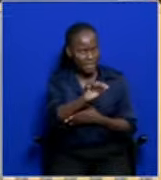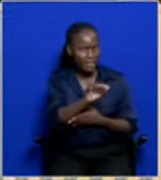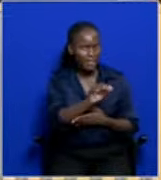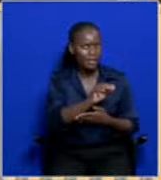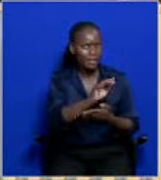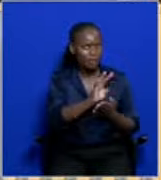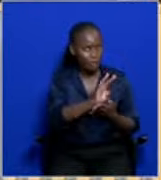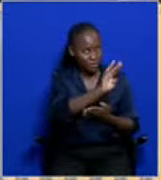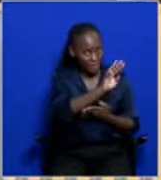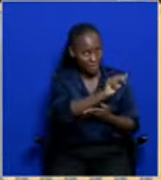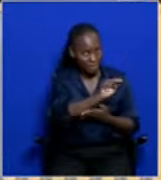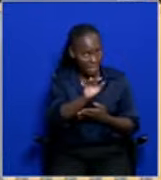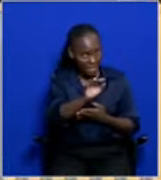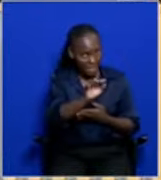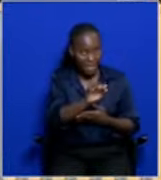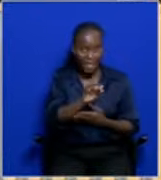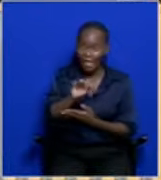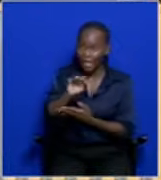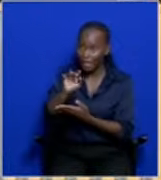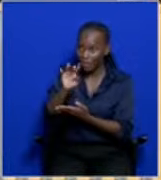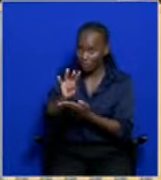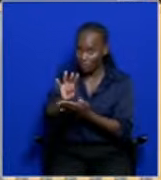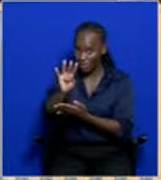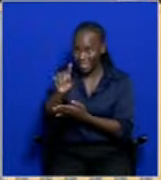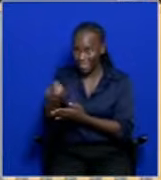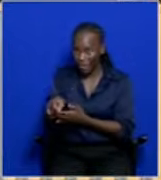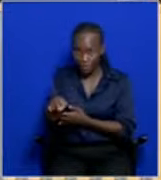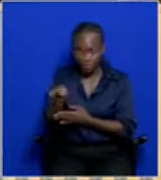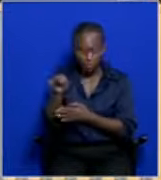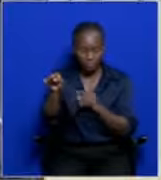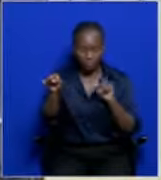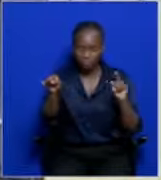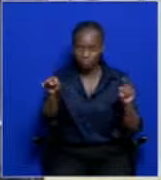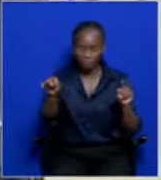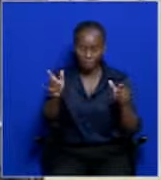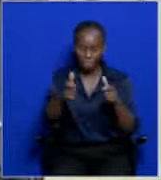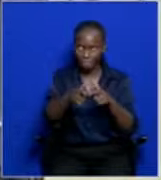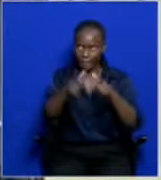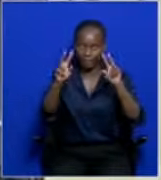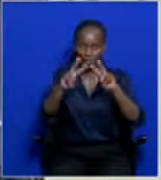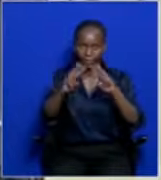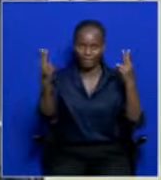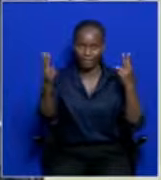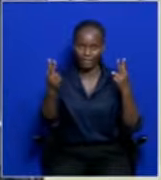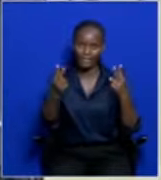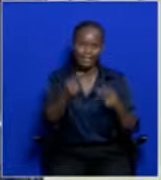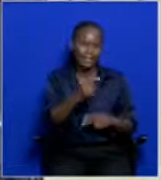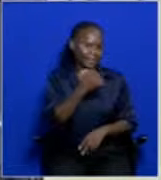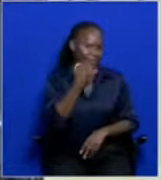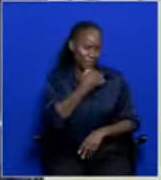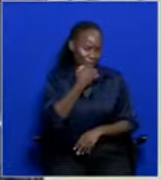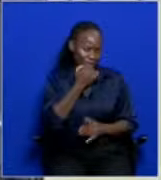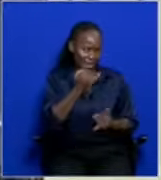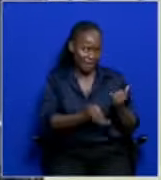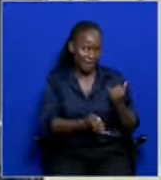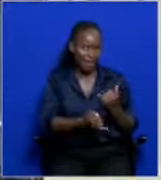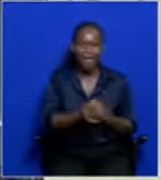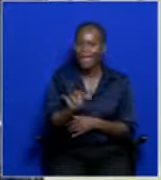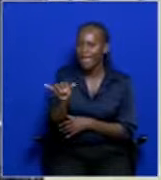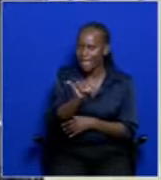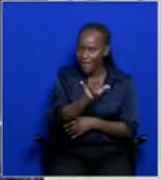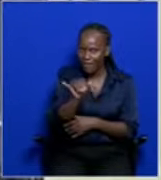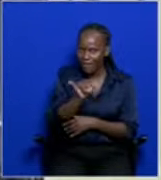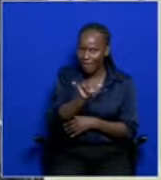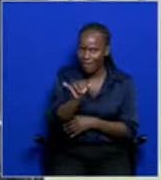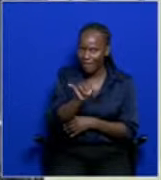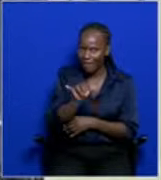and 14,000 rand. Yes, it was an error. It was an error. Which one is the error? The error is in the letter.